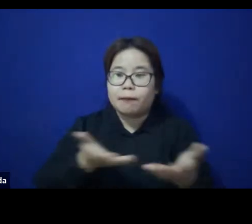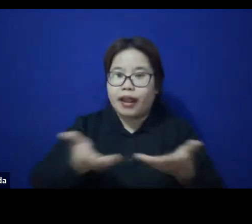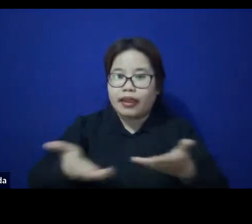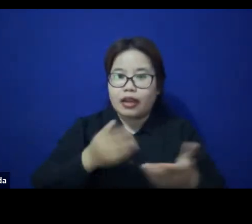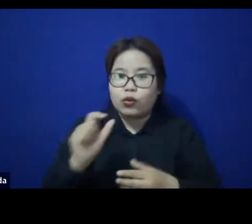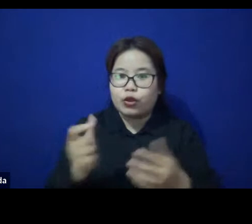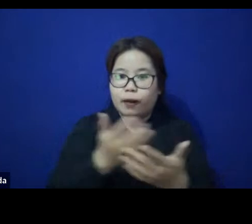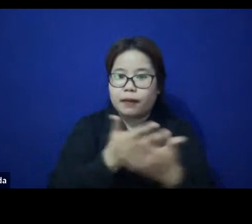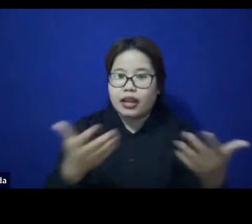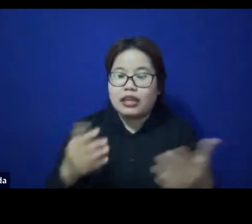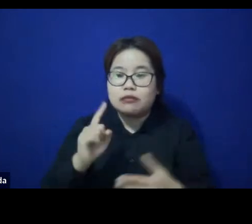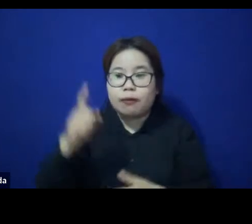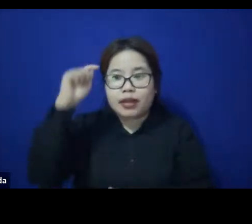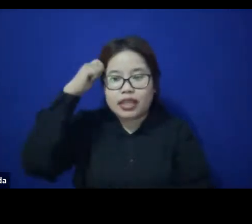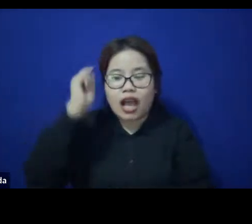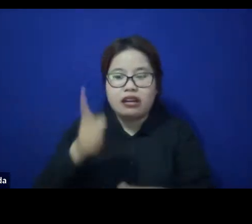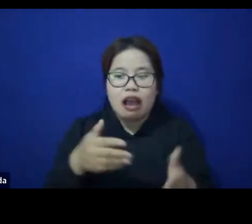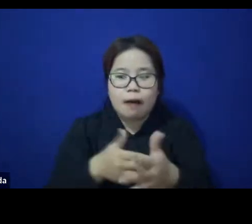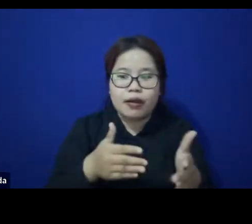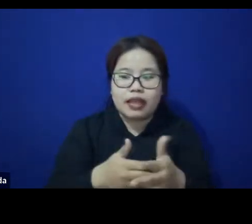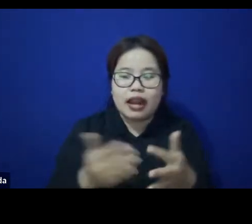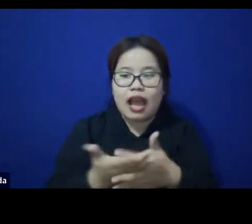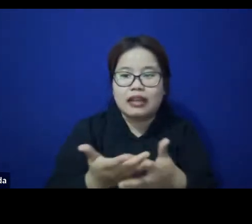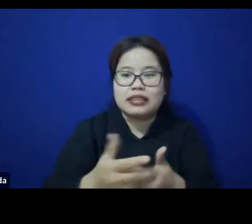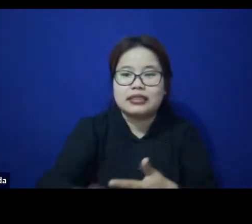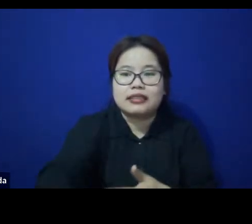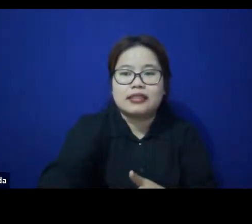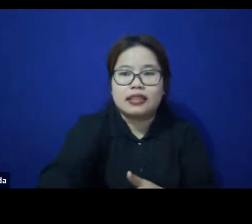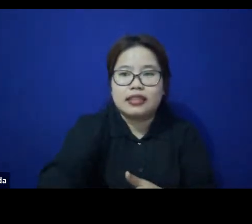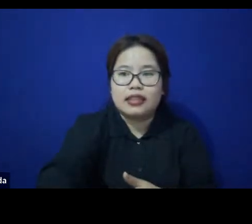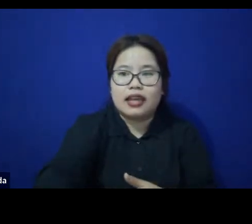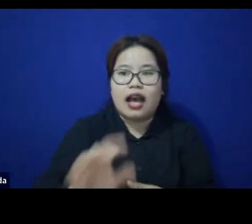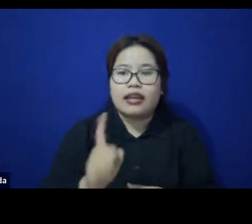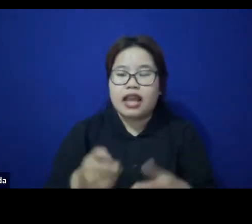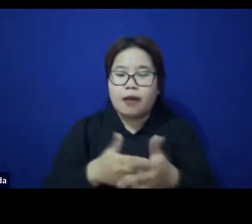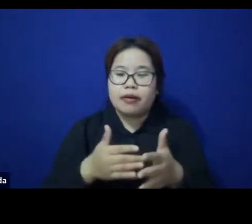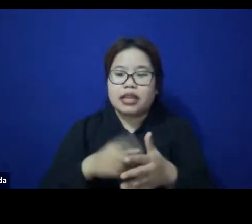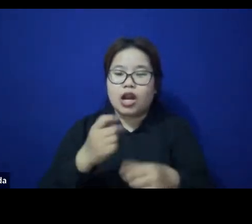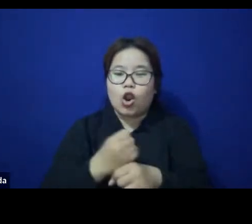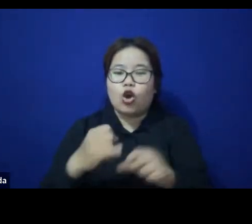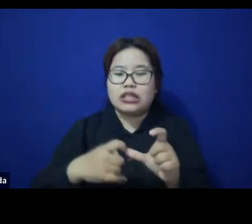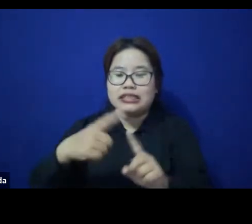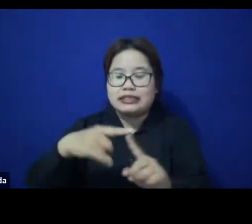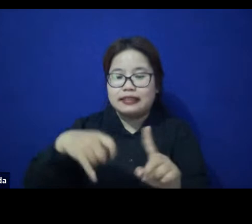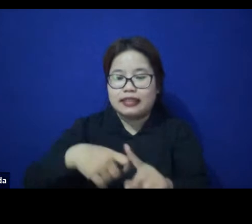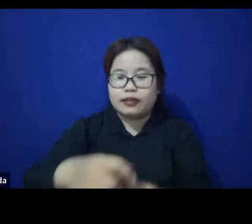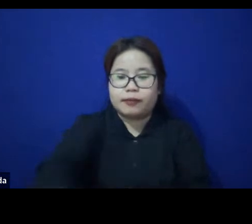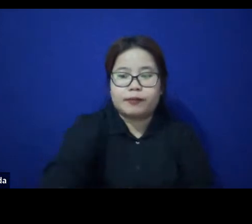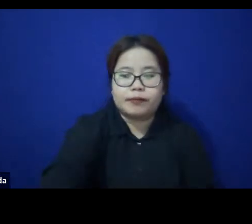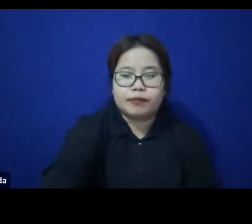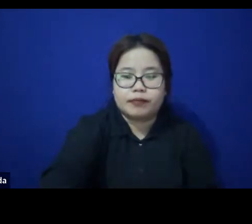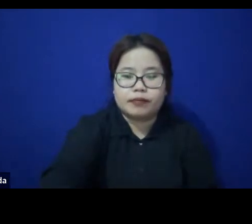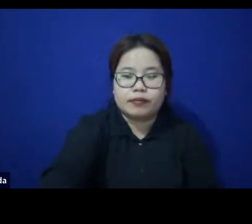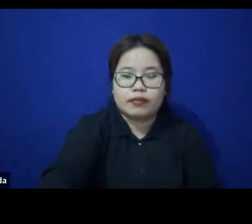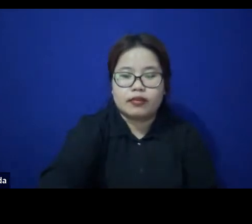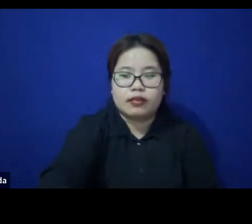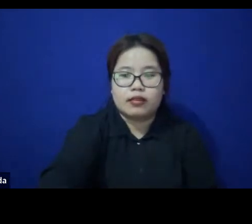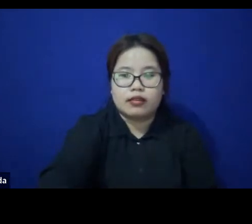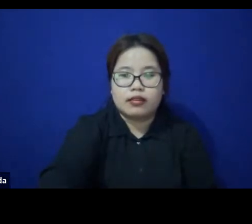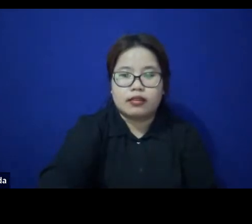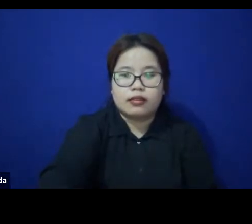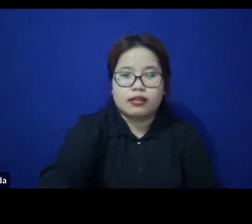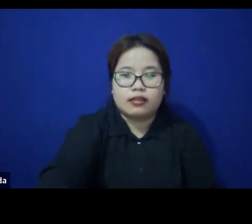barriers, the logistical barriers, multiple doctors being involved if she needs a scan or